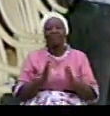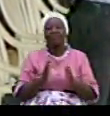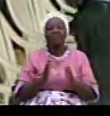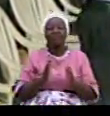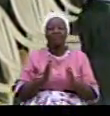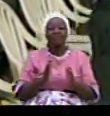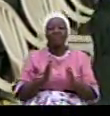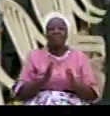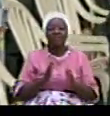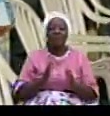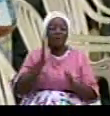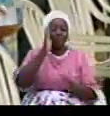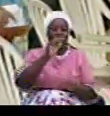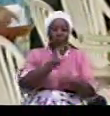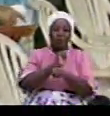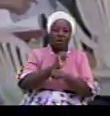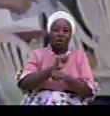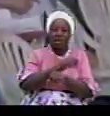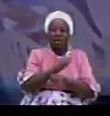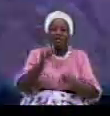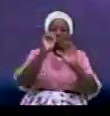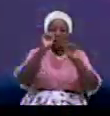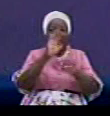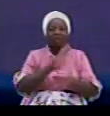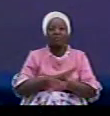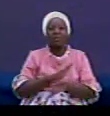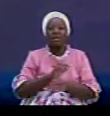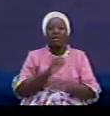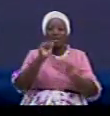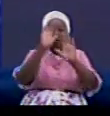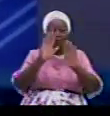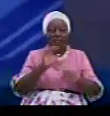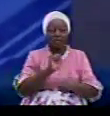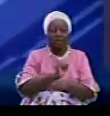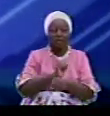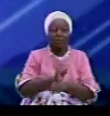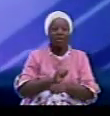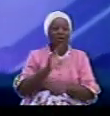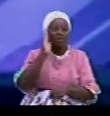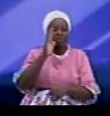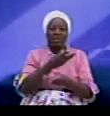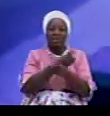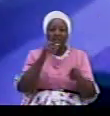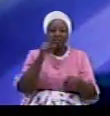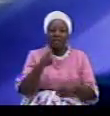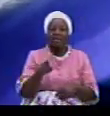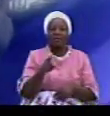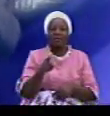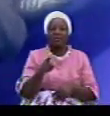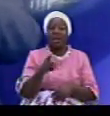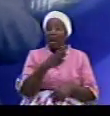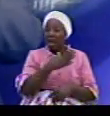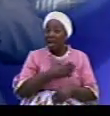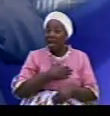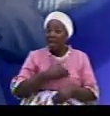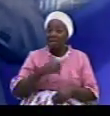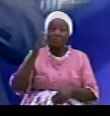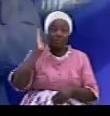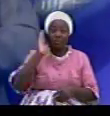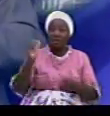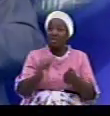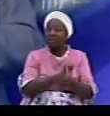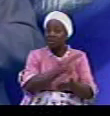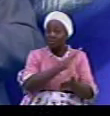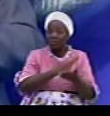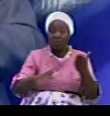will work a miracle, will deliver you, and will destroy every work